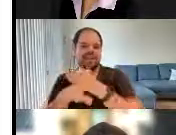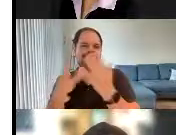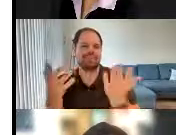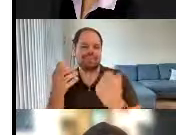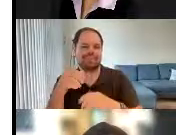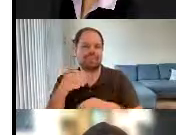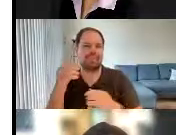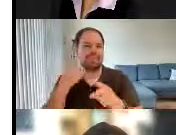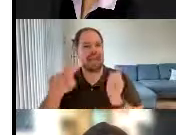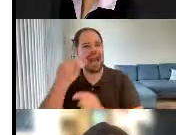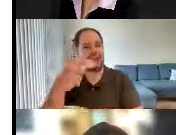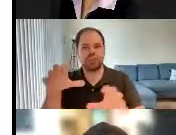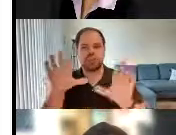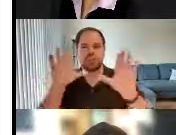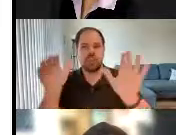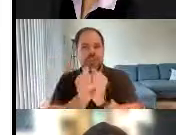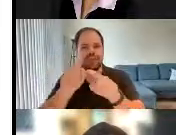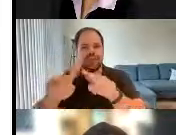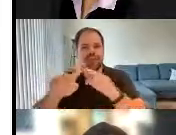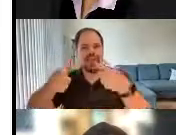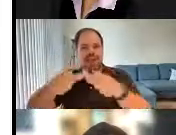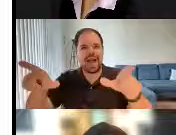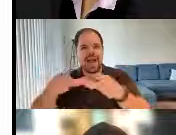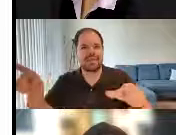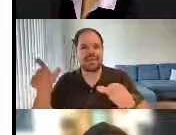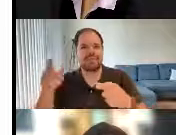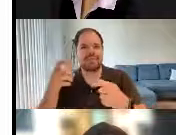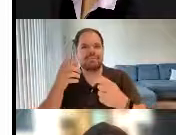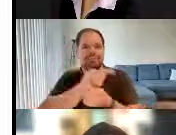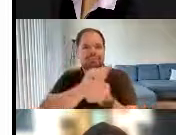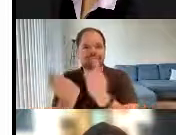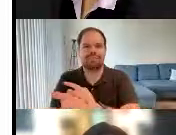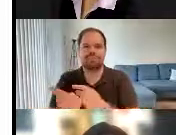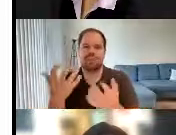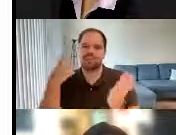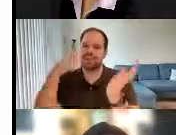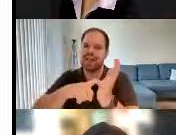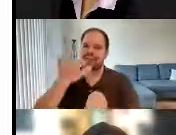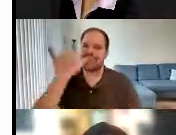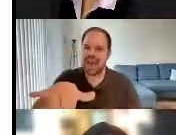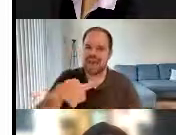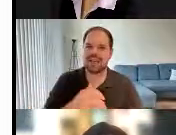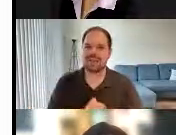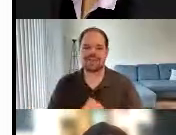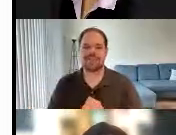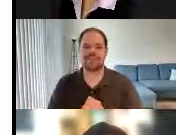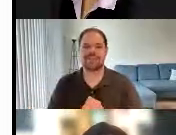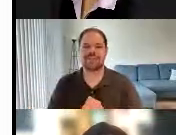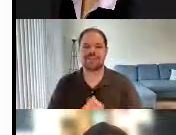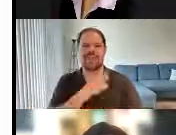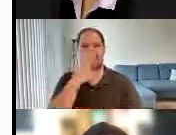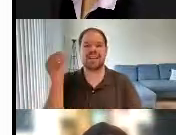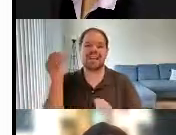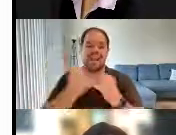issues that they're talking about with their healthcare provider. New Hampshire is doing great with language minorities, but there still